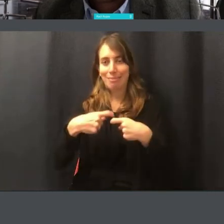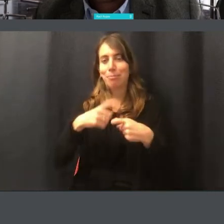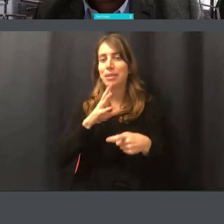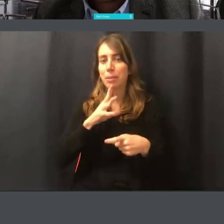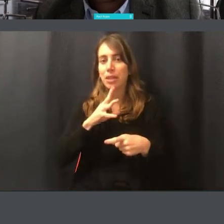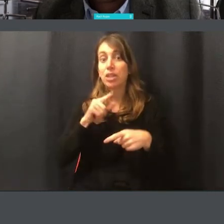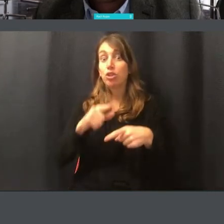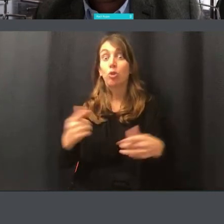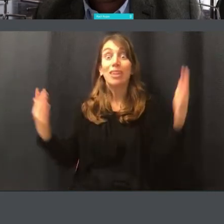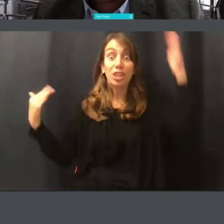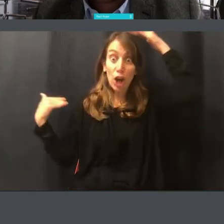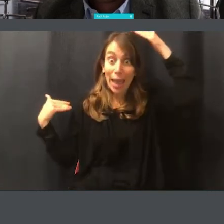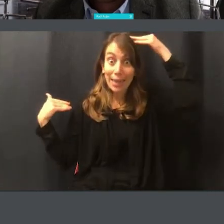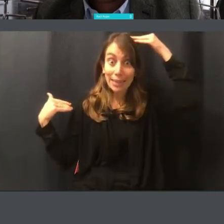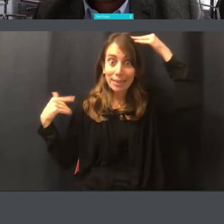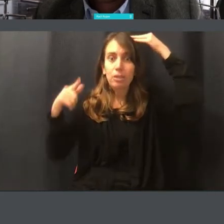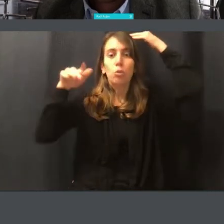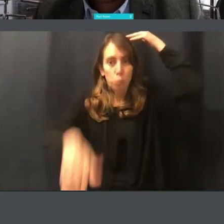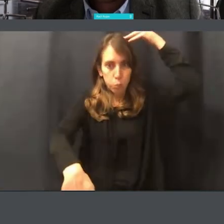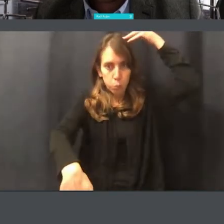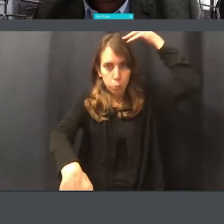Tócate la cabeza.